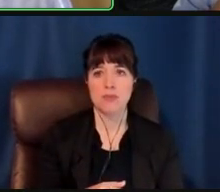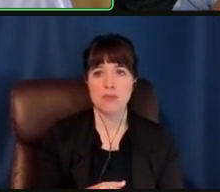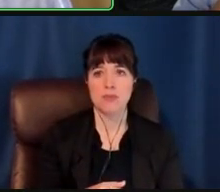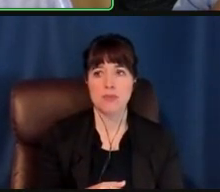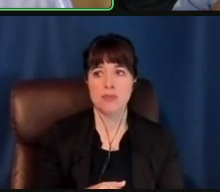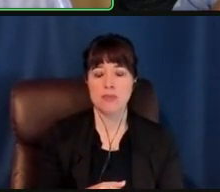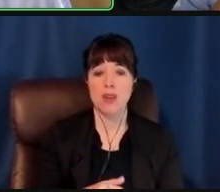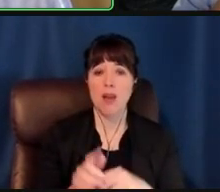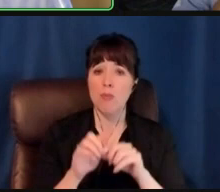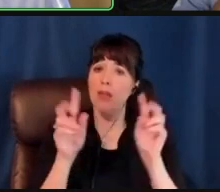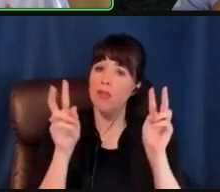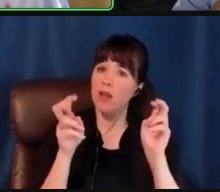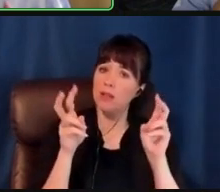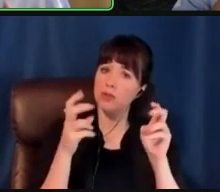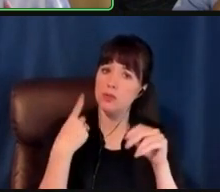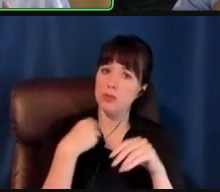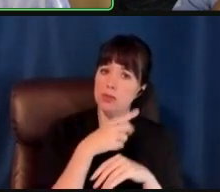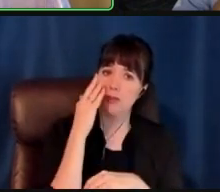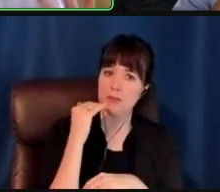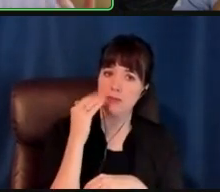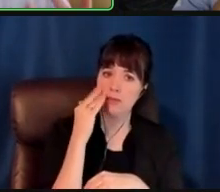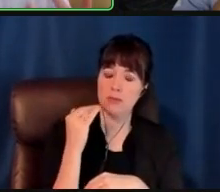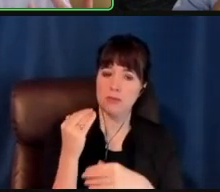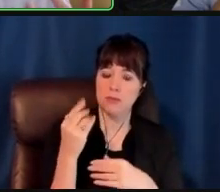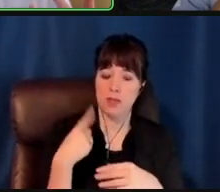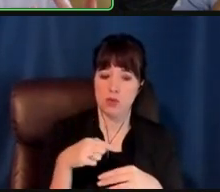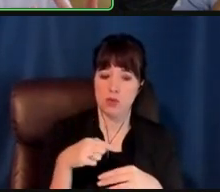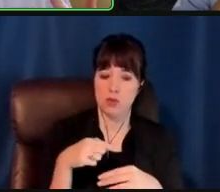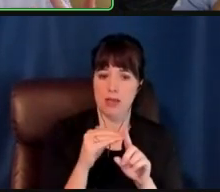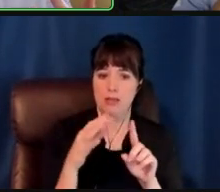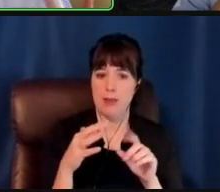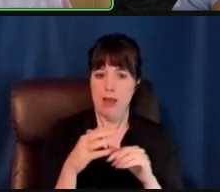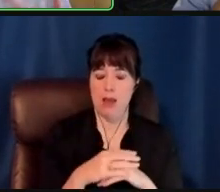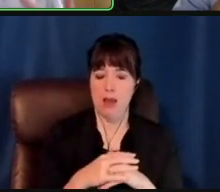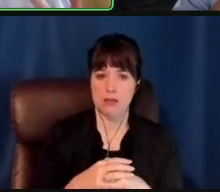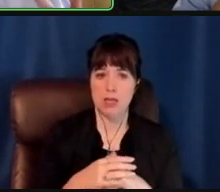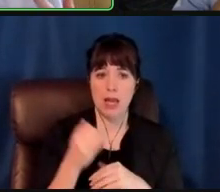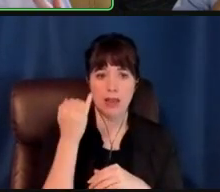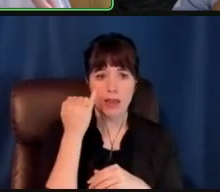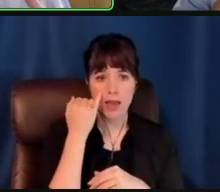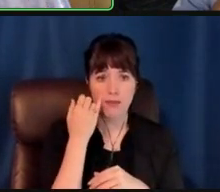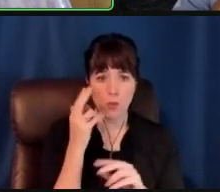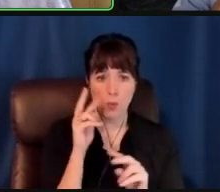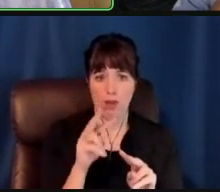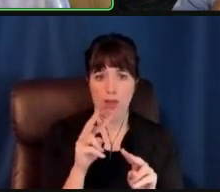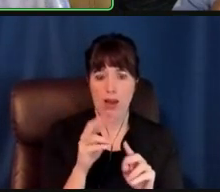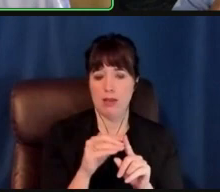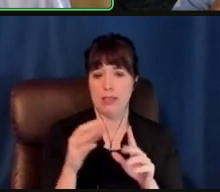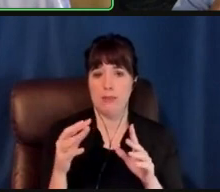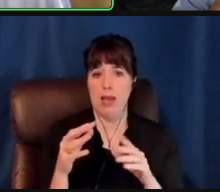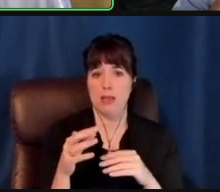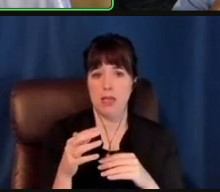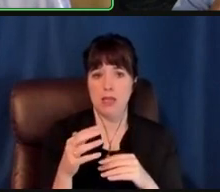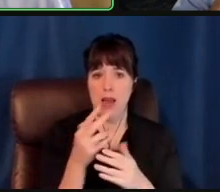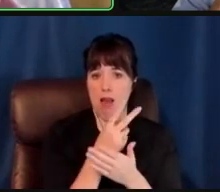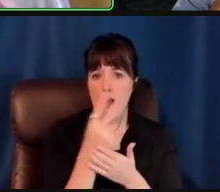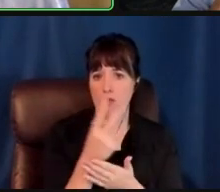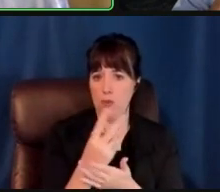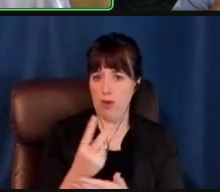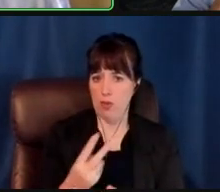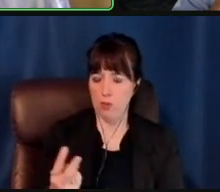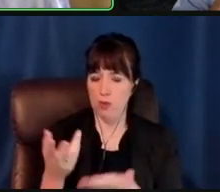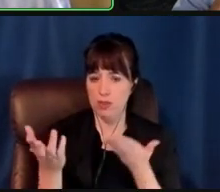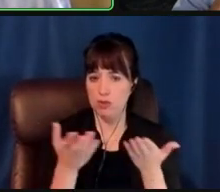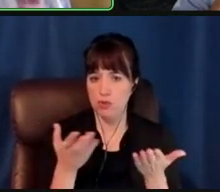The issue that we run into it as we expand, if we were to look at expanding an every other week service